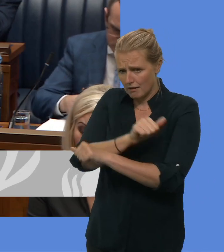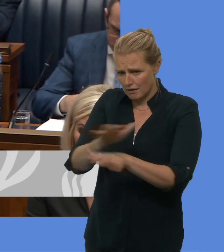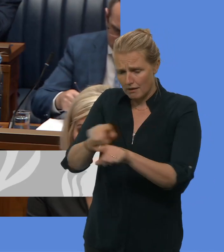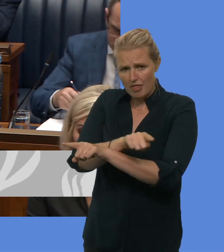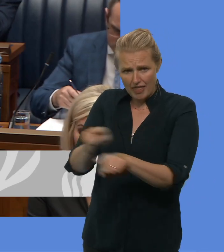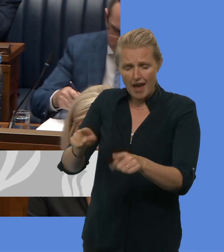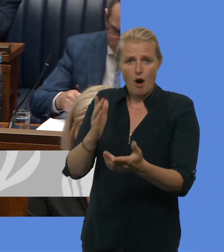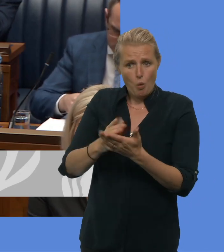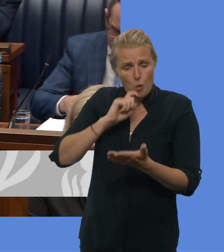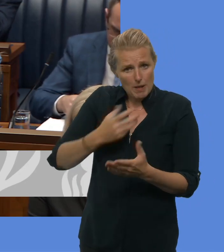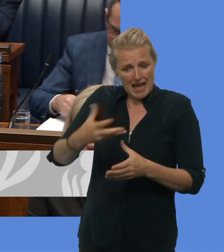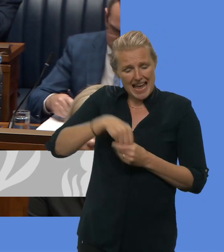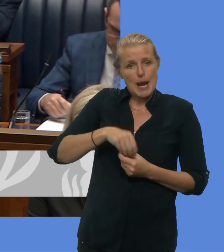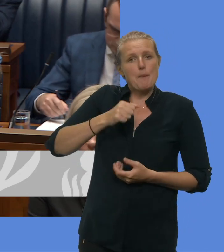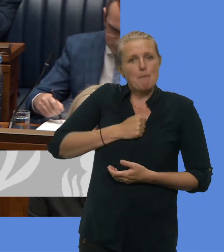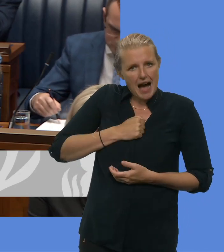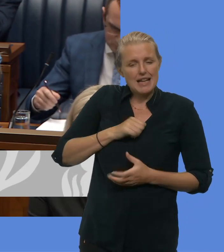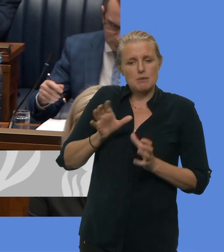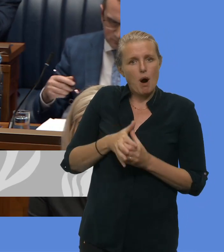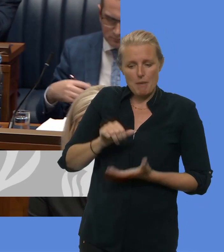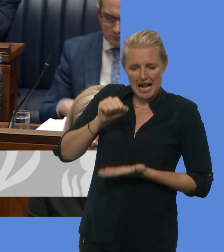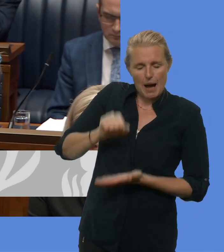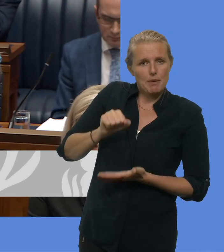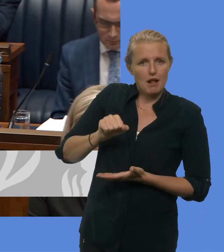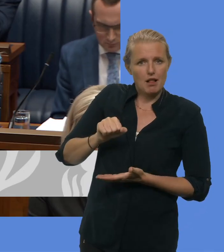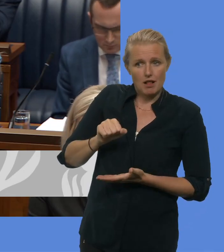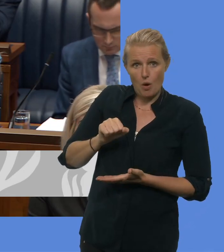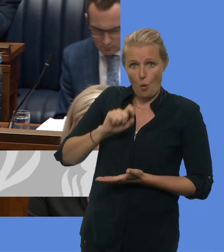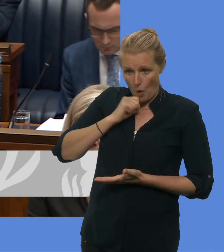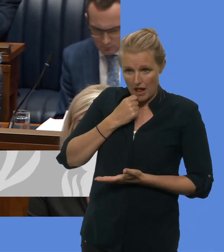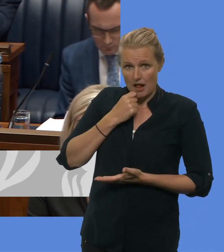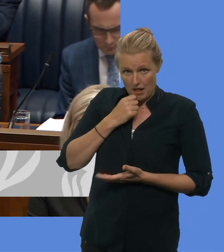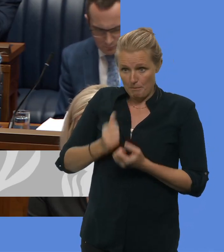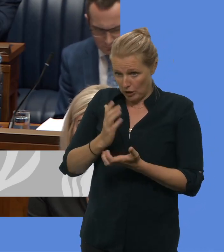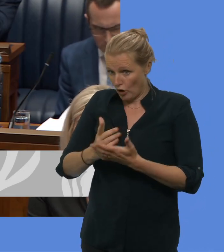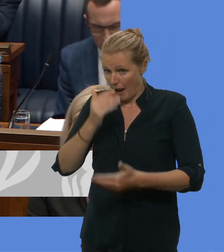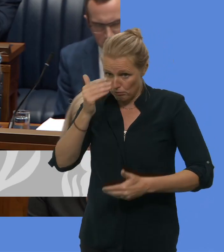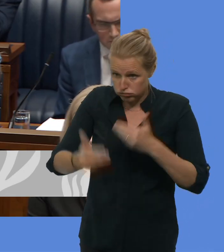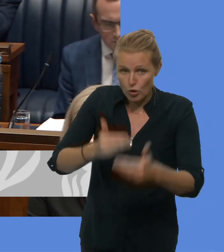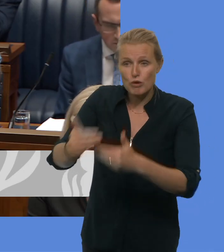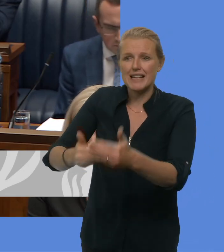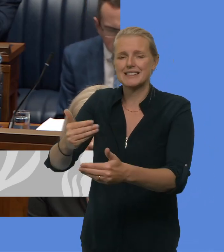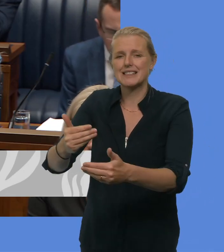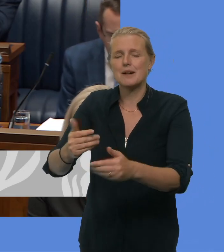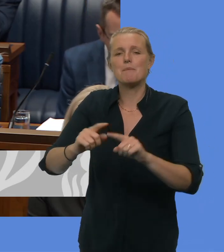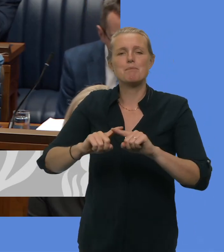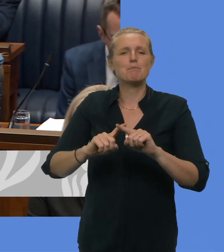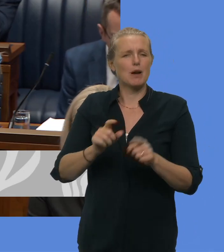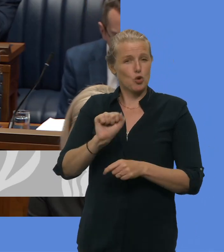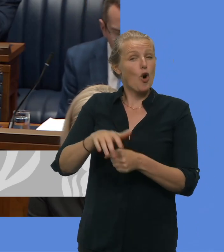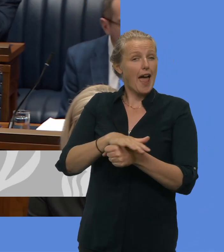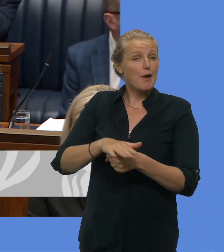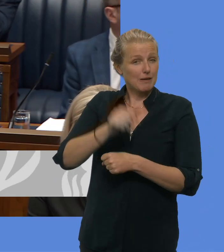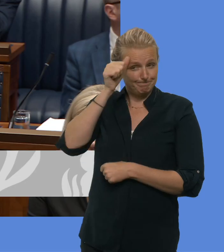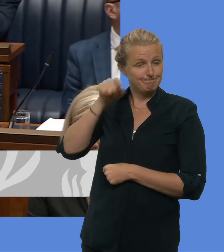overall departmental capital programme, and that has allowed them to continue to progress. But in particular, within his own